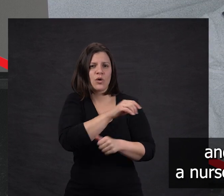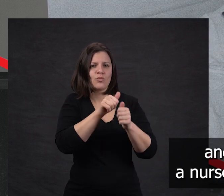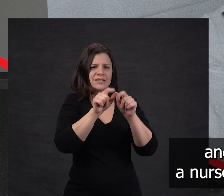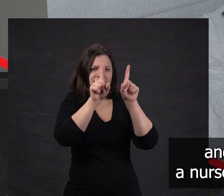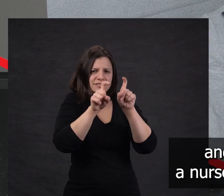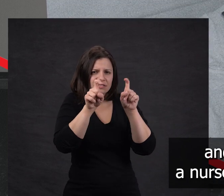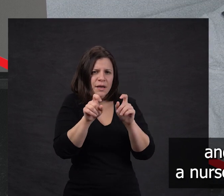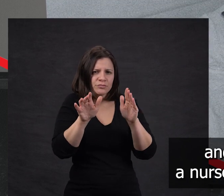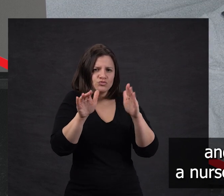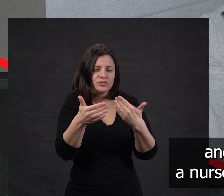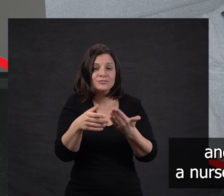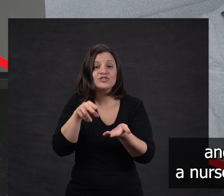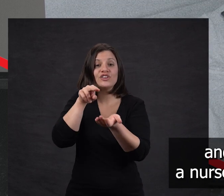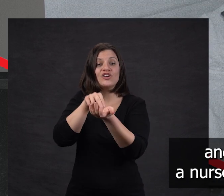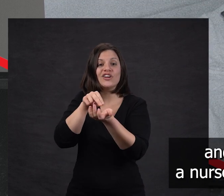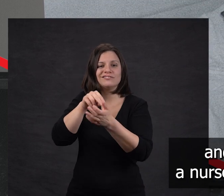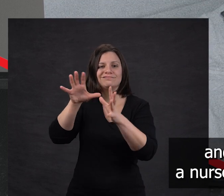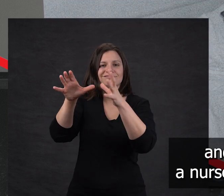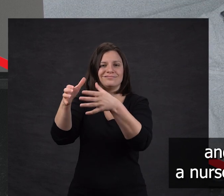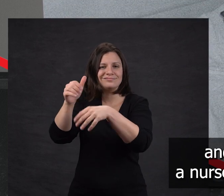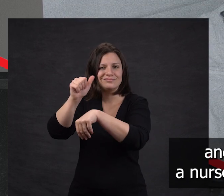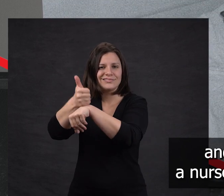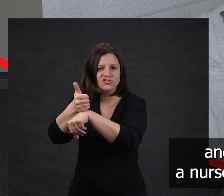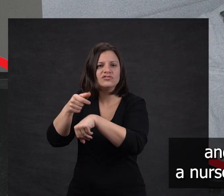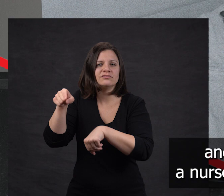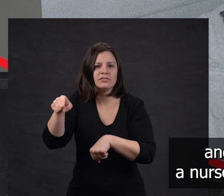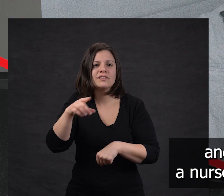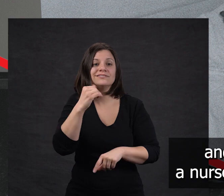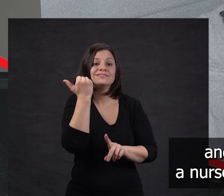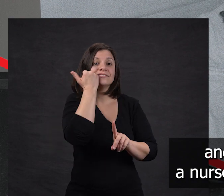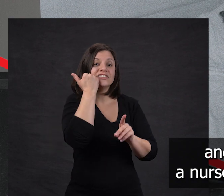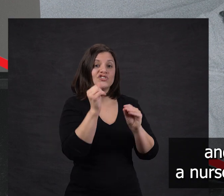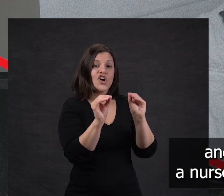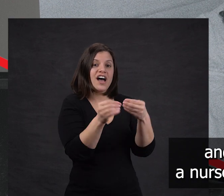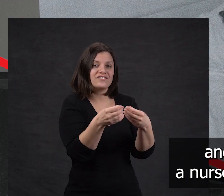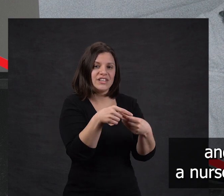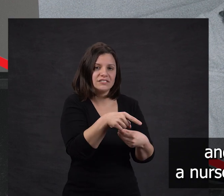a nurse's station, and a dentist office.